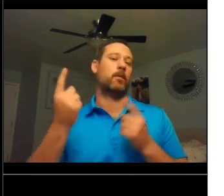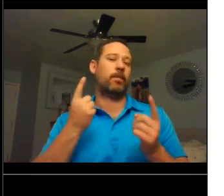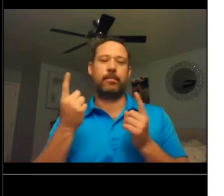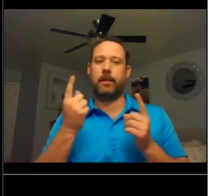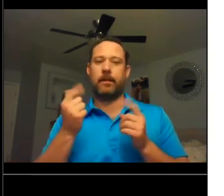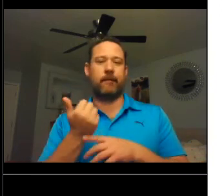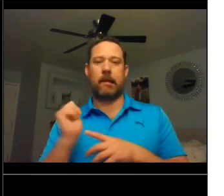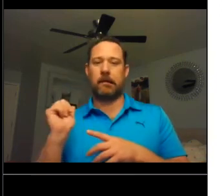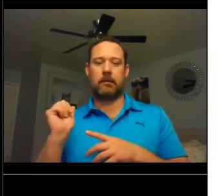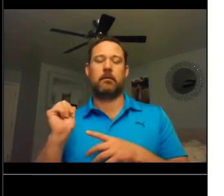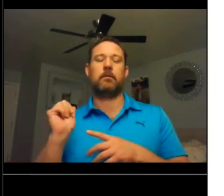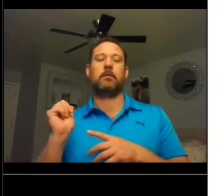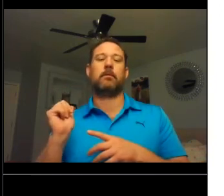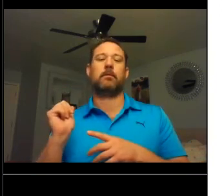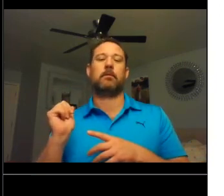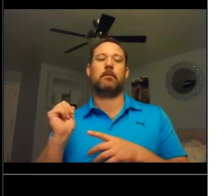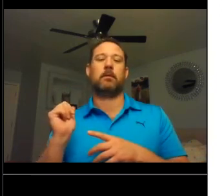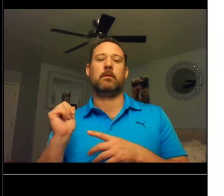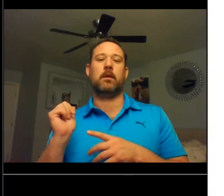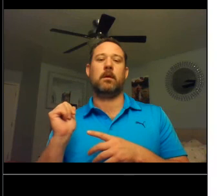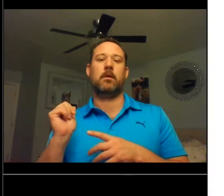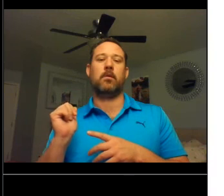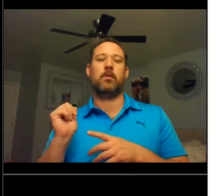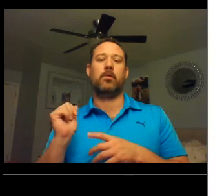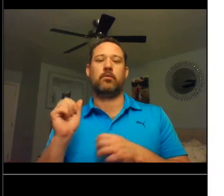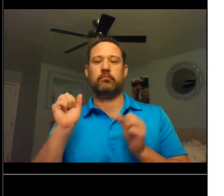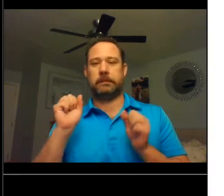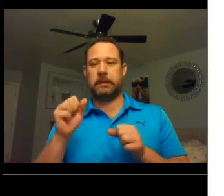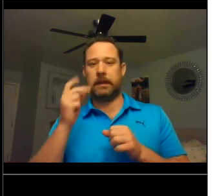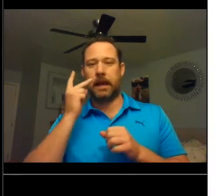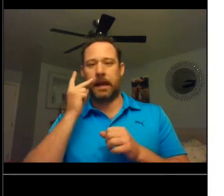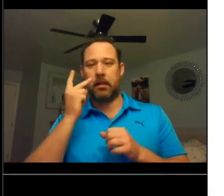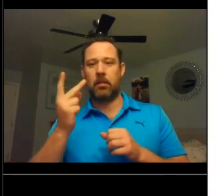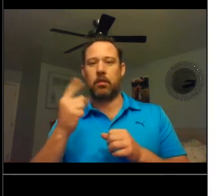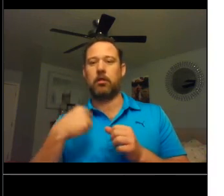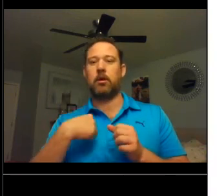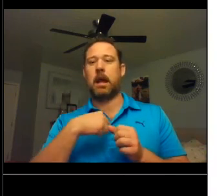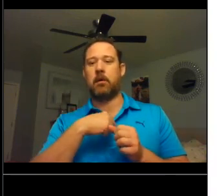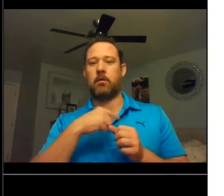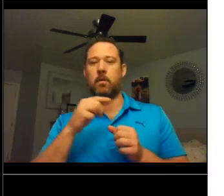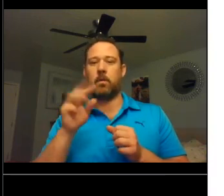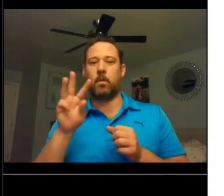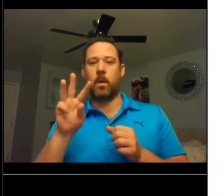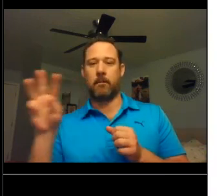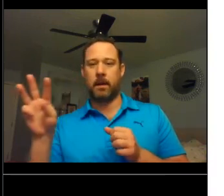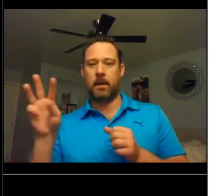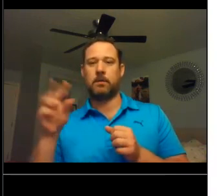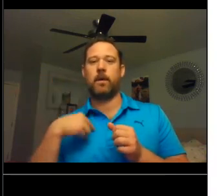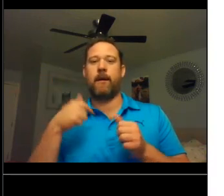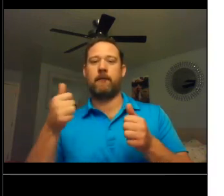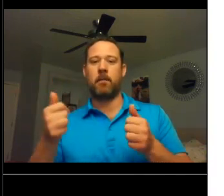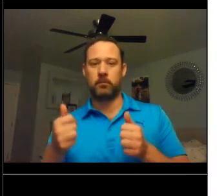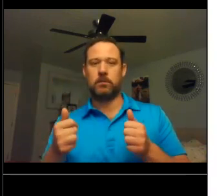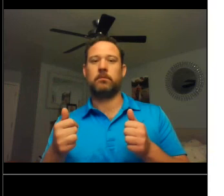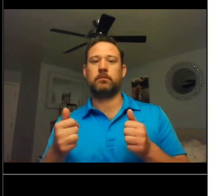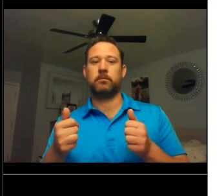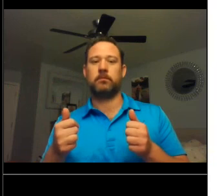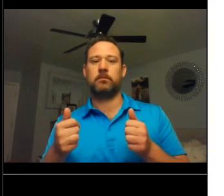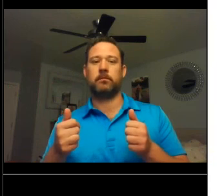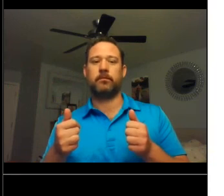anything, or you know, you can look at our the web page that we have posted